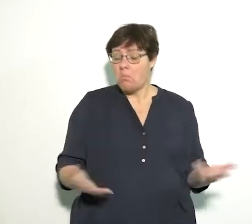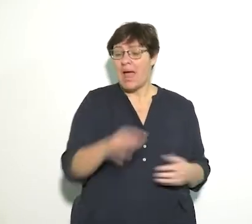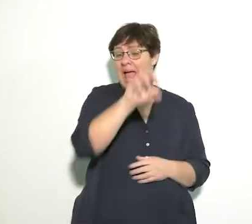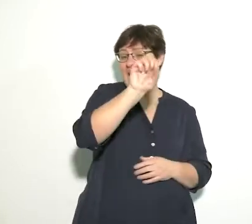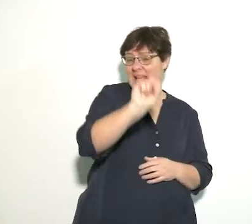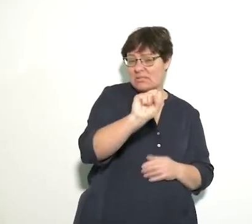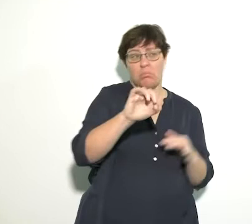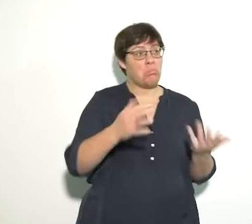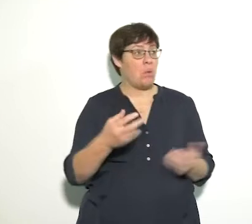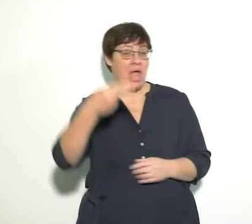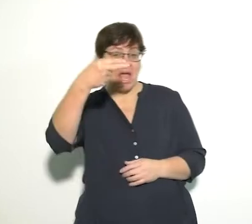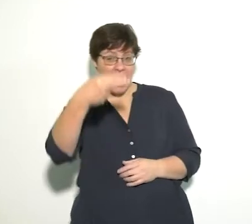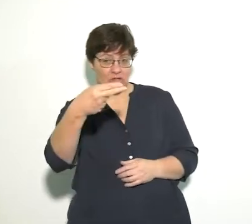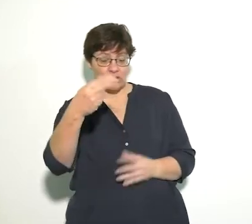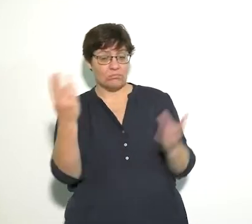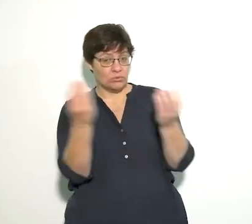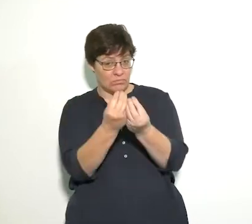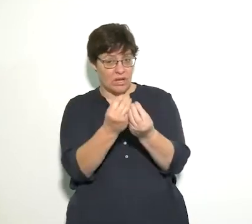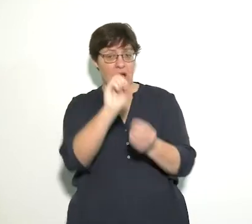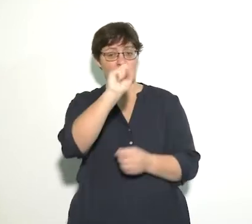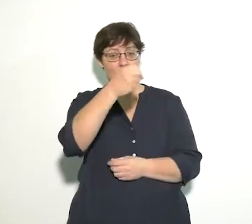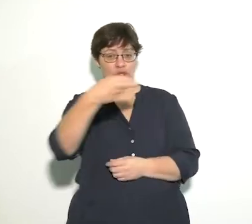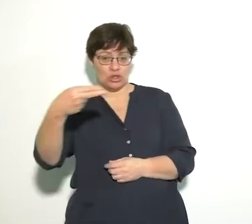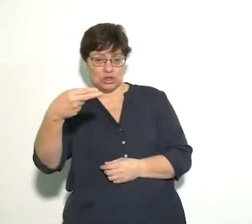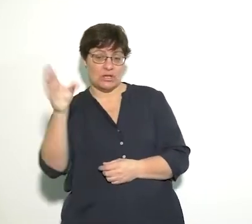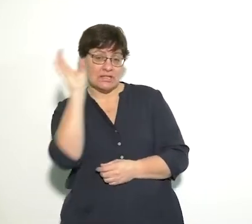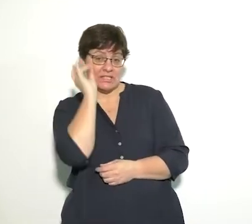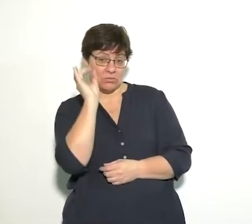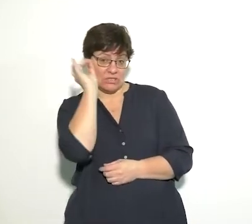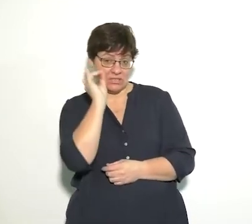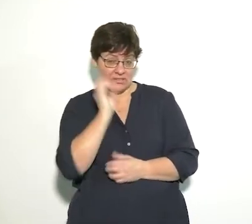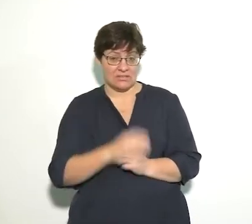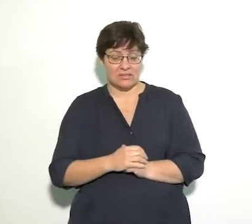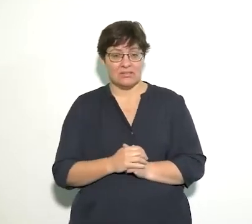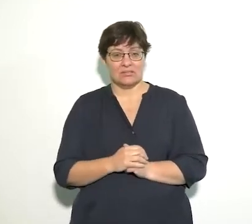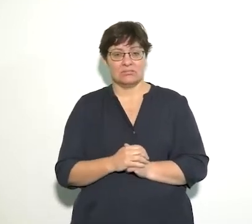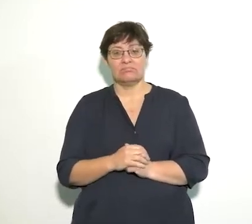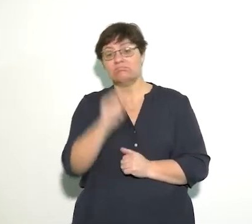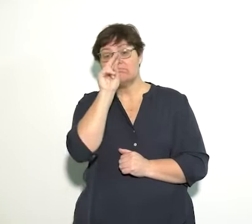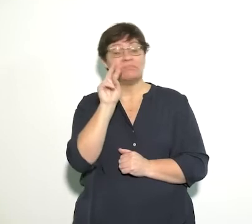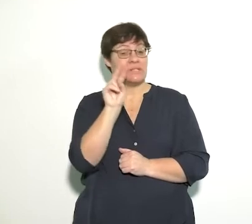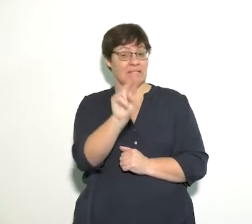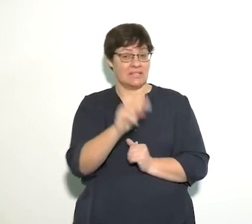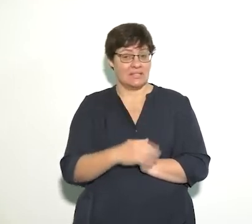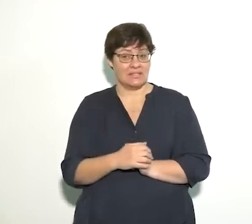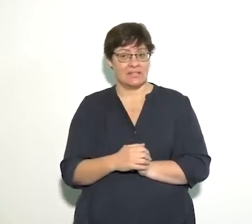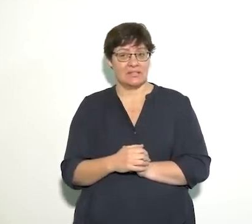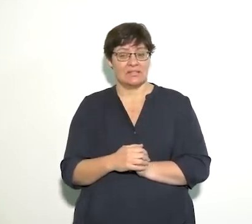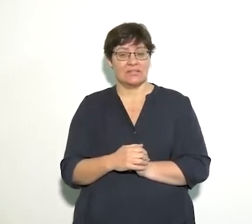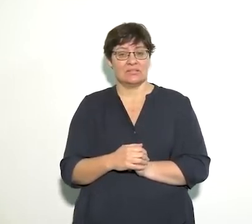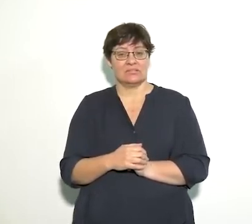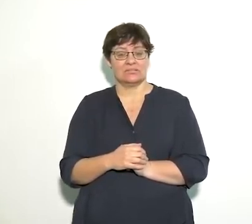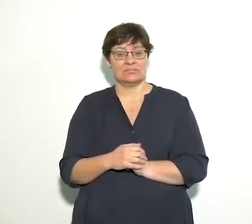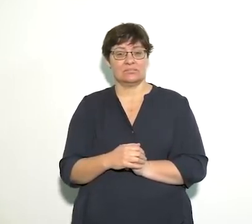S and an H make a sh sound. So, as you can see here,